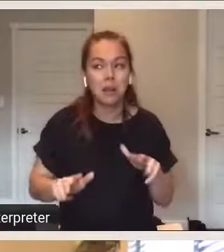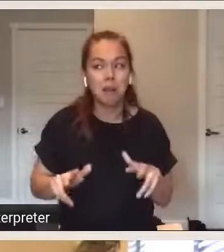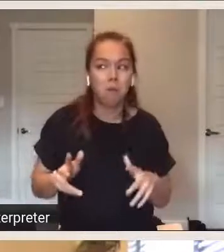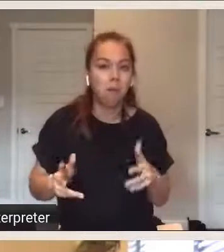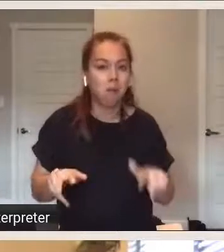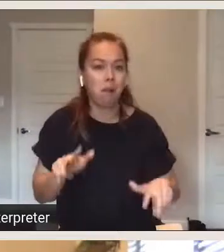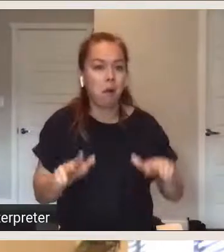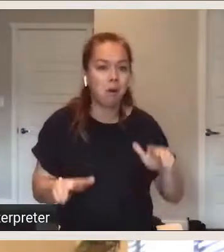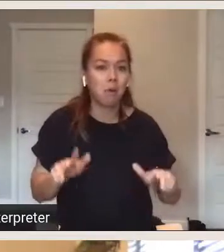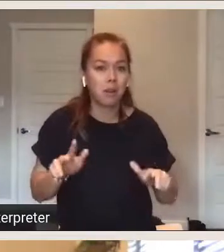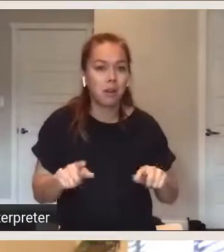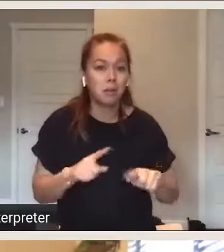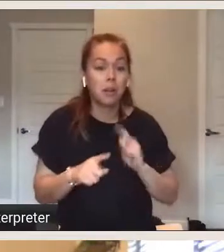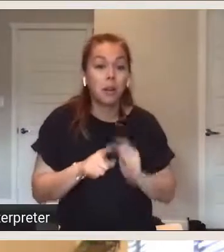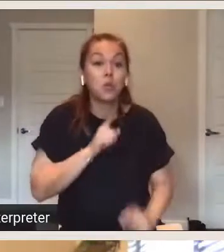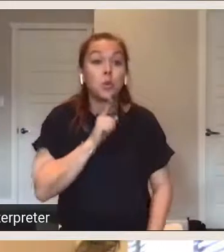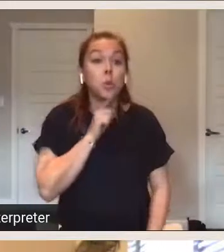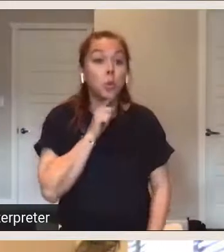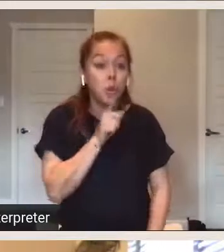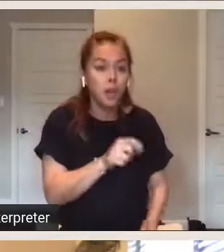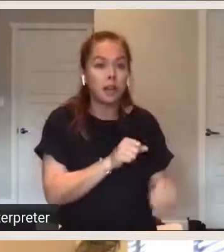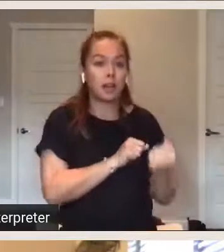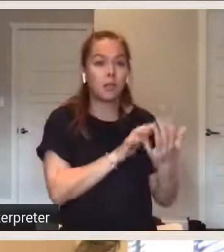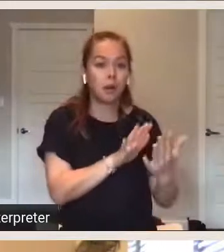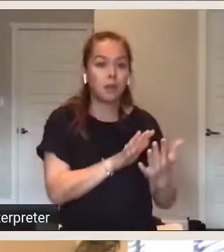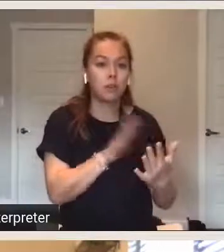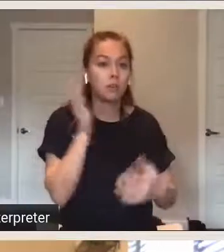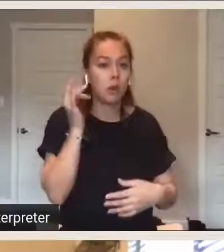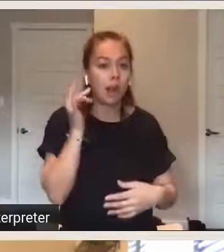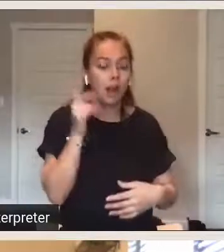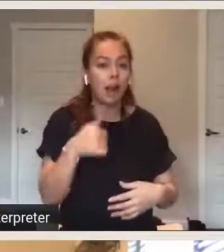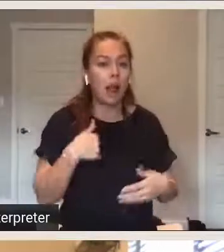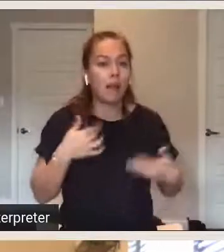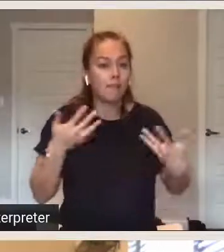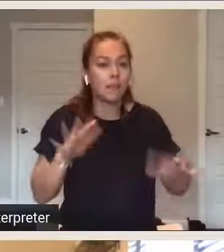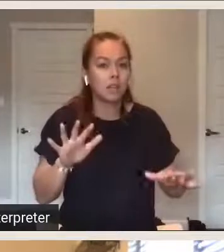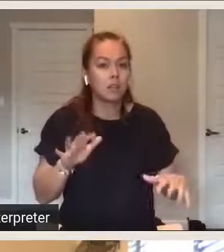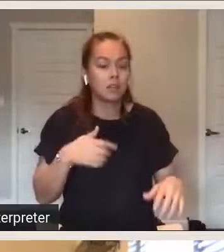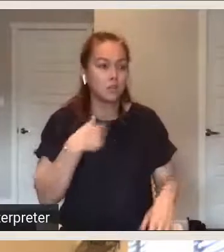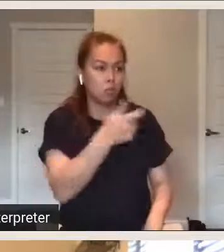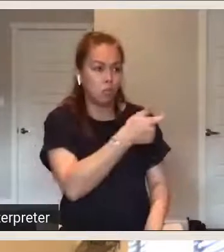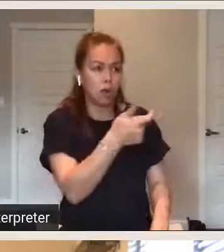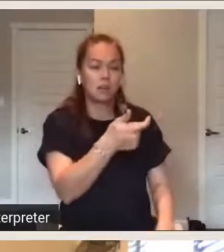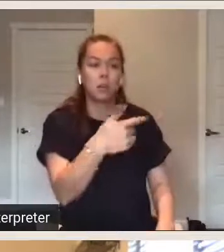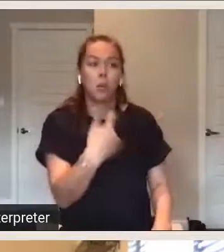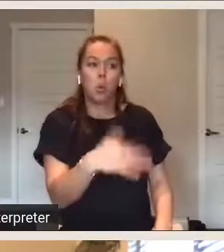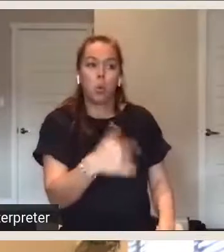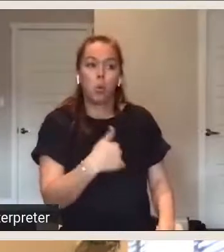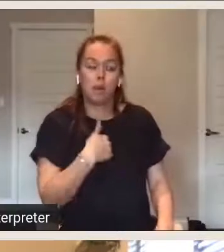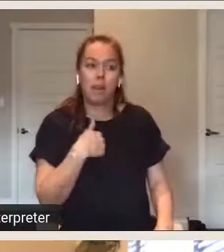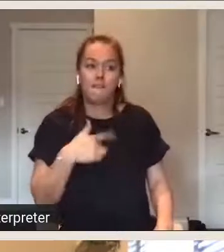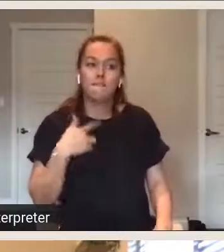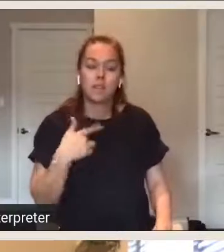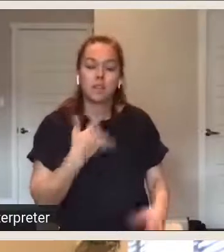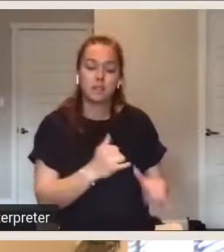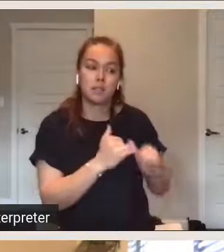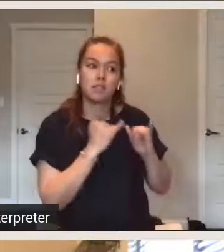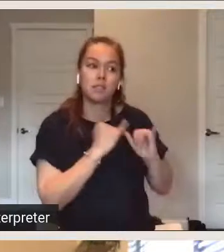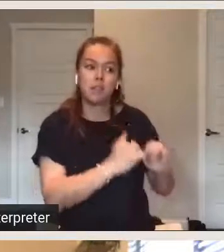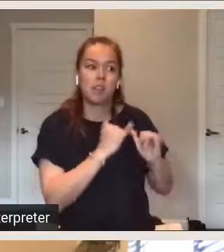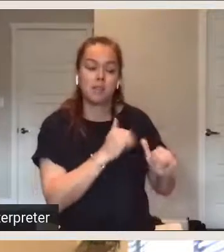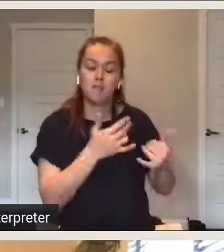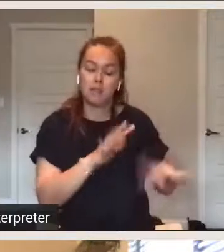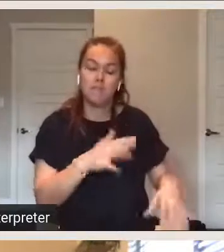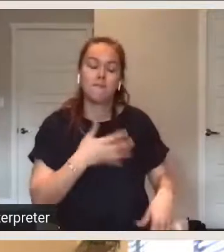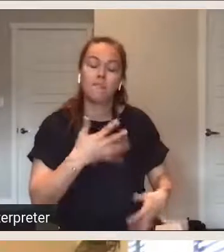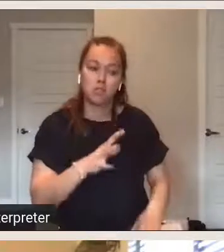my gosh, like, I definitely have felt that, or I've been in that same kind of, like, I've had that same experience,